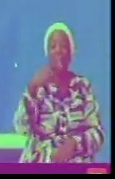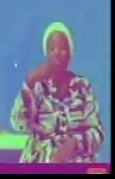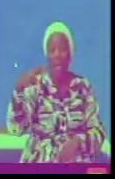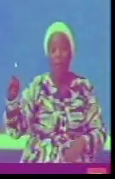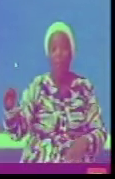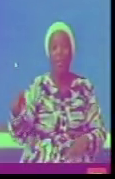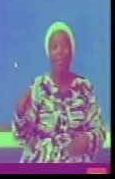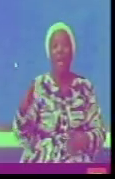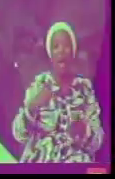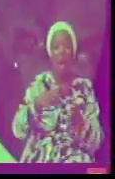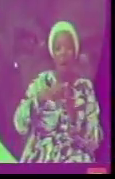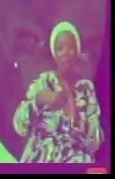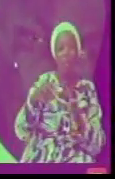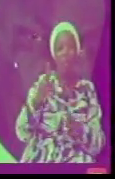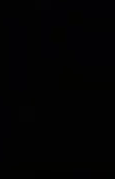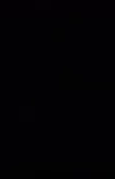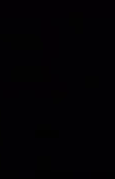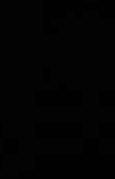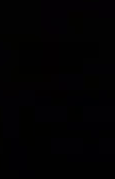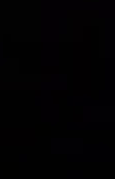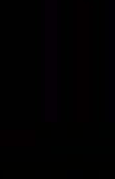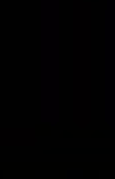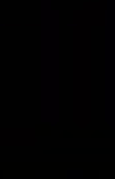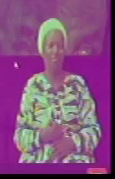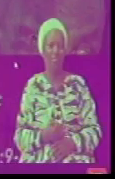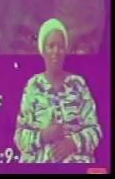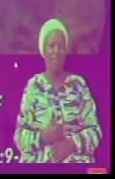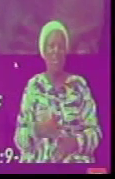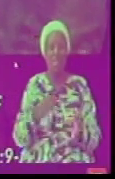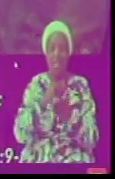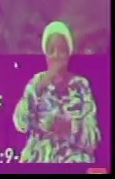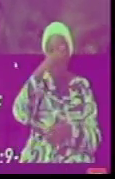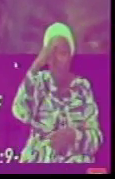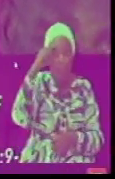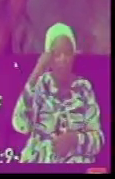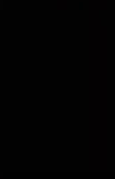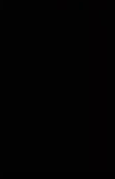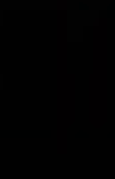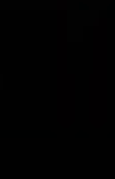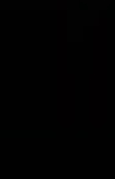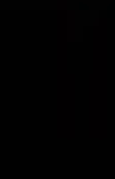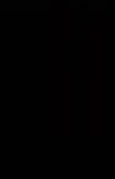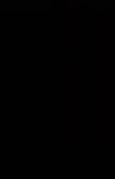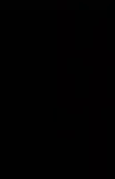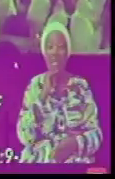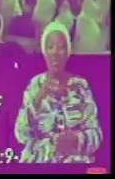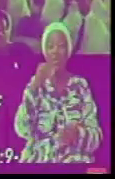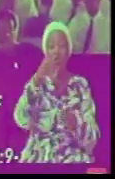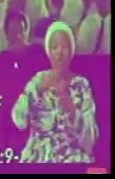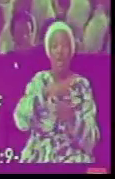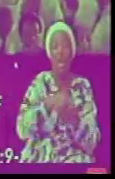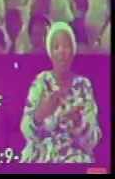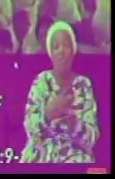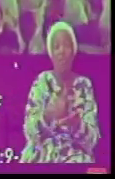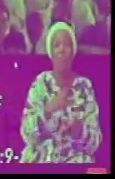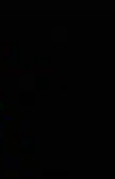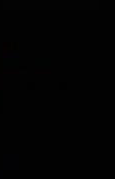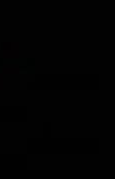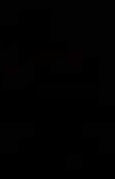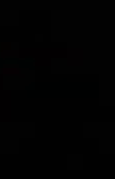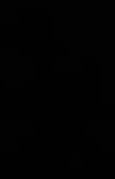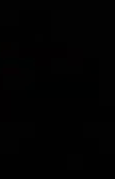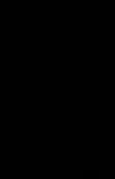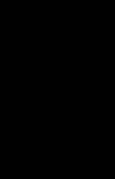the people. Why? Well, because there is sowing and reaping. What you sow is what you